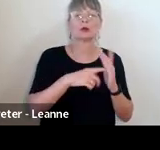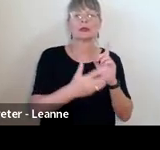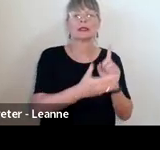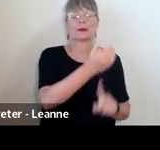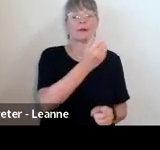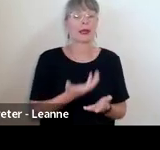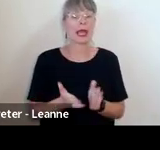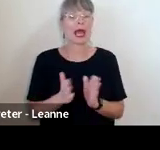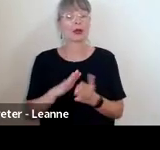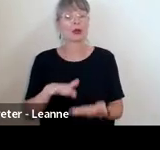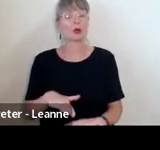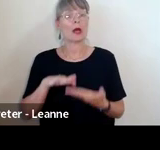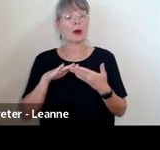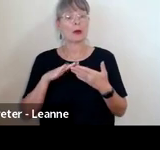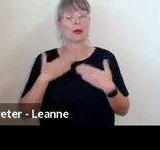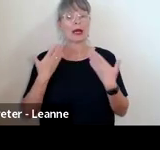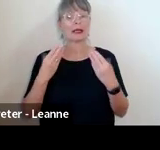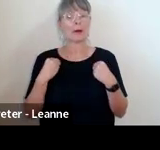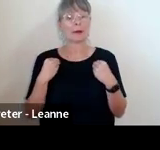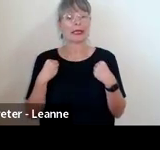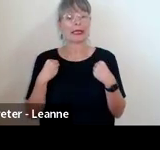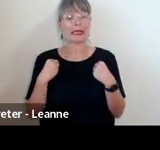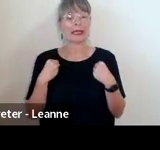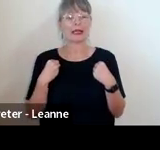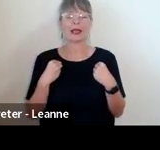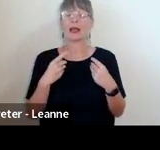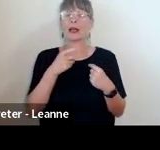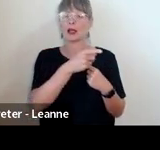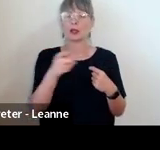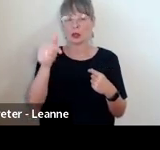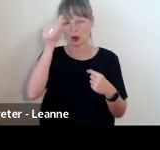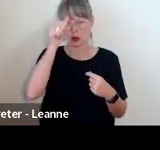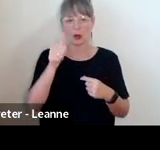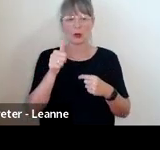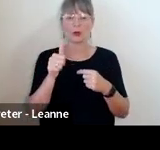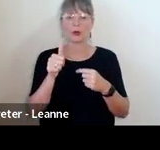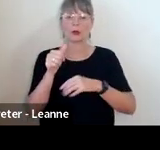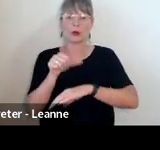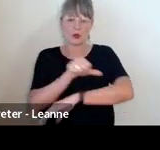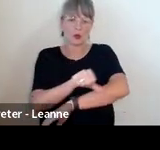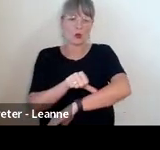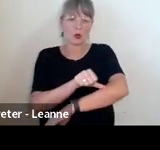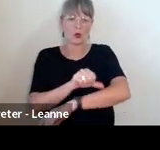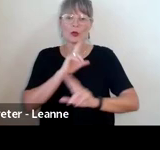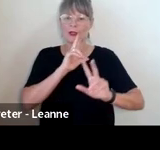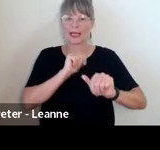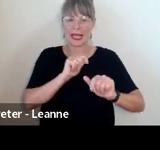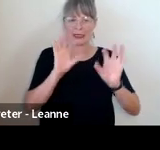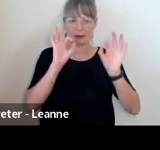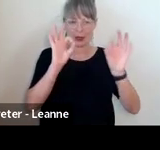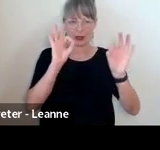for a clinical advisory board. If you know wound care specialists or key leaders in sports performance recovery, then we'd love to